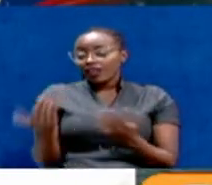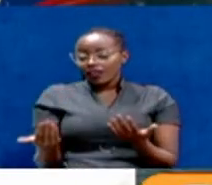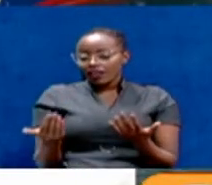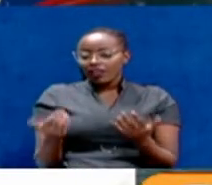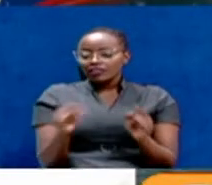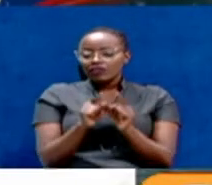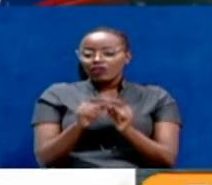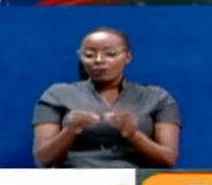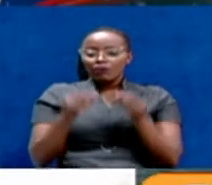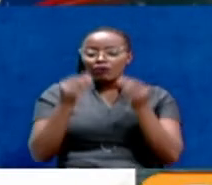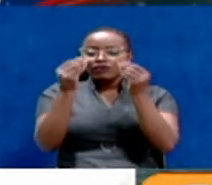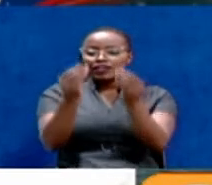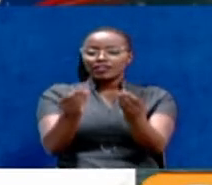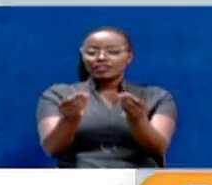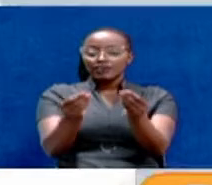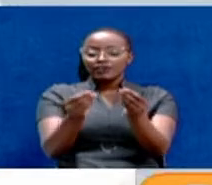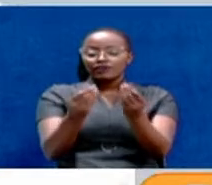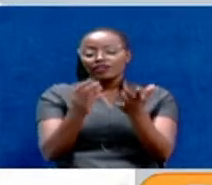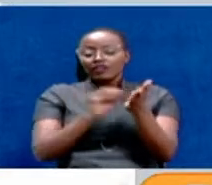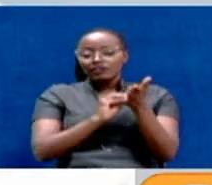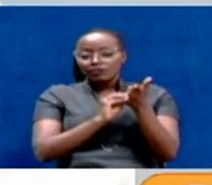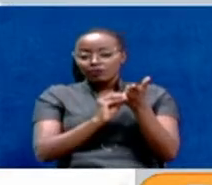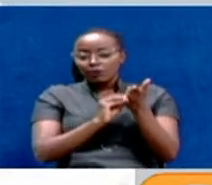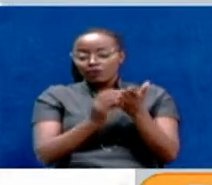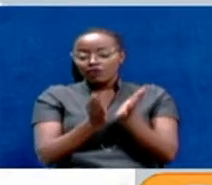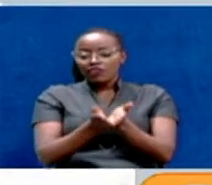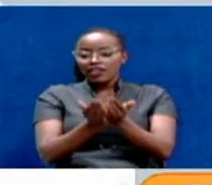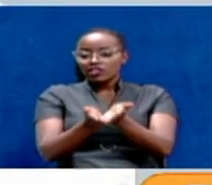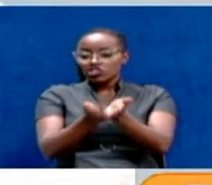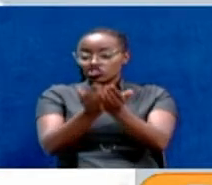So we are providing airtime in the ships.